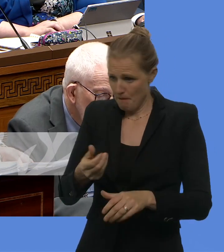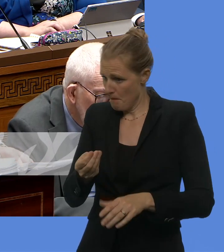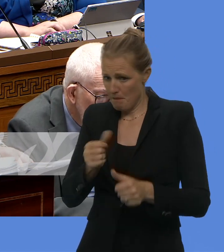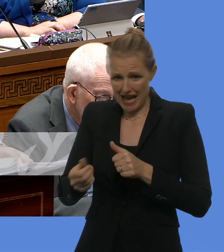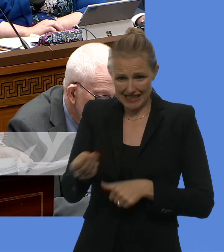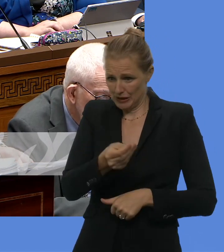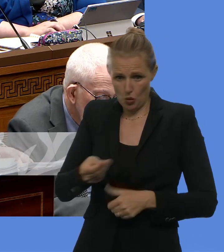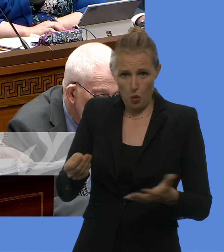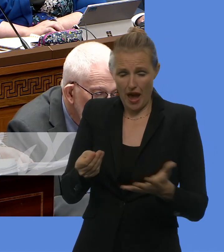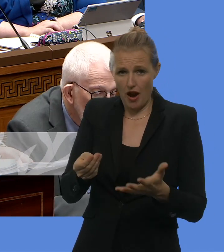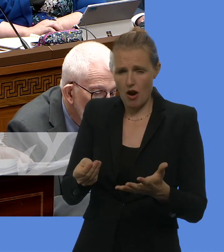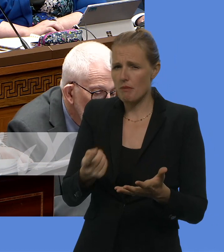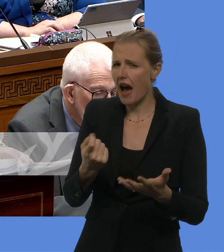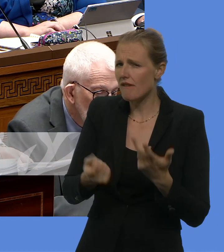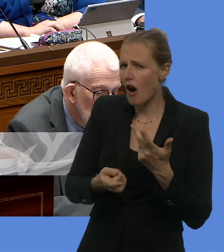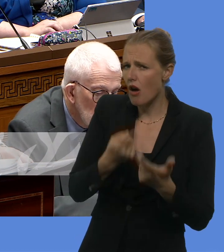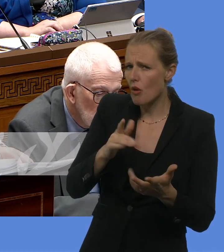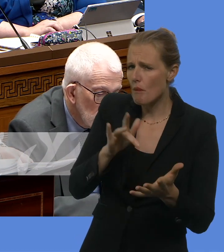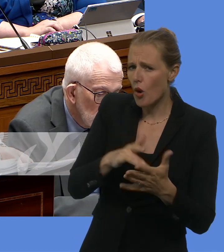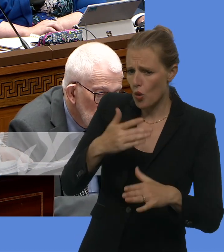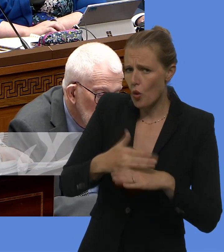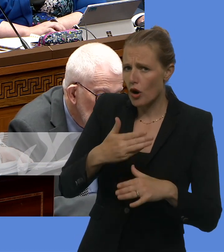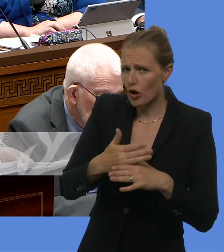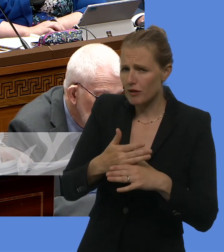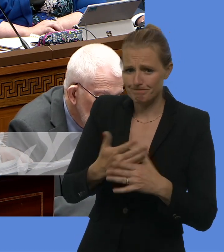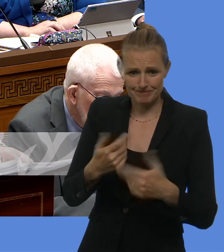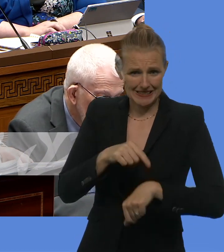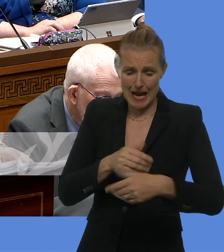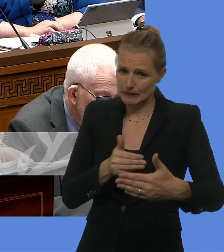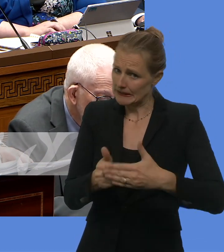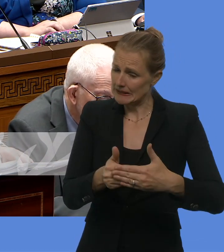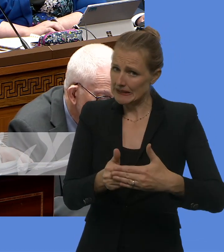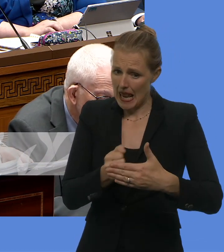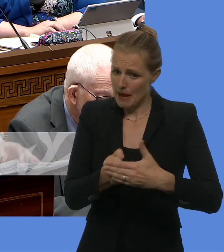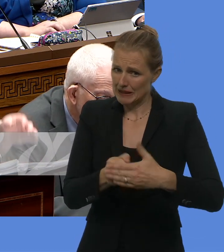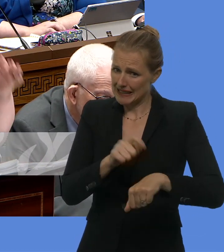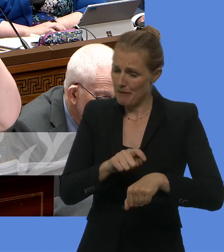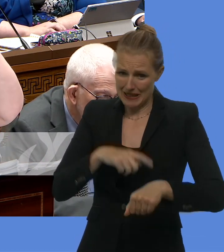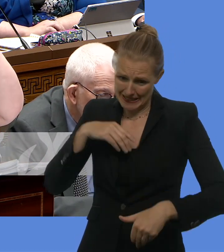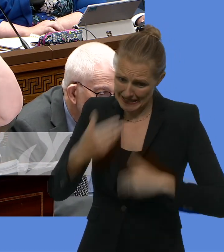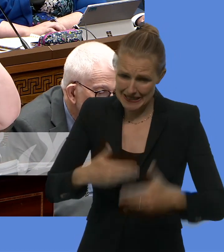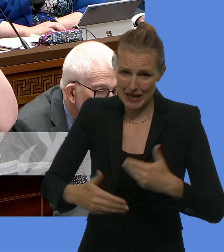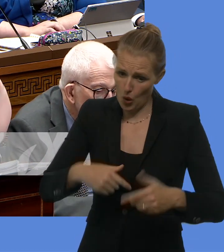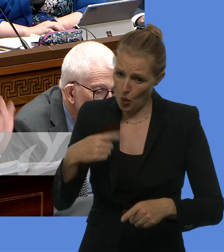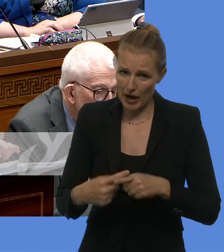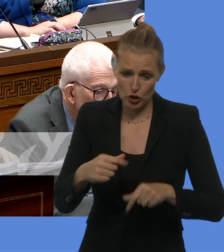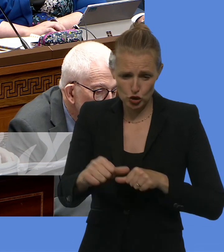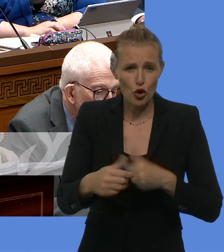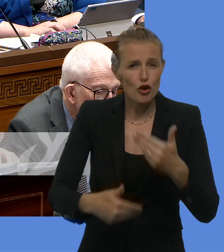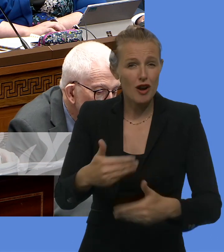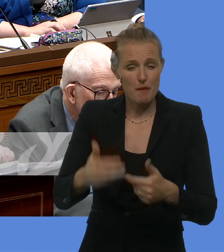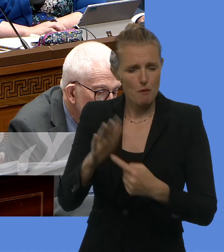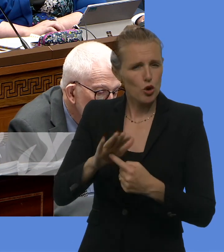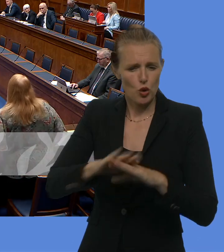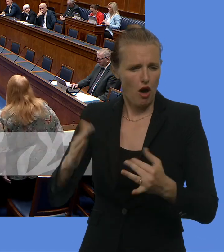do not cut across other important work which is also strictly time bound and needs to be taken forward in shorter measure when we come to look